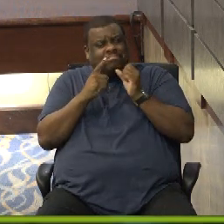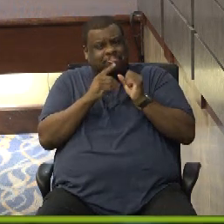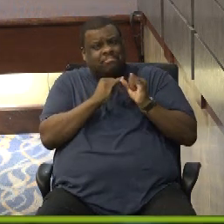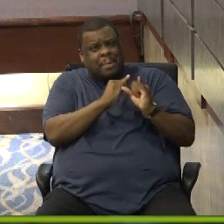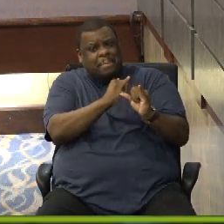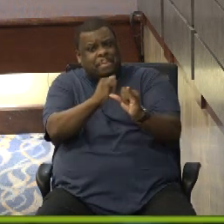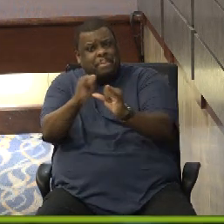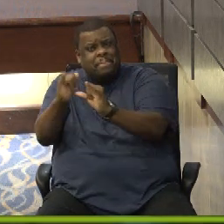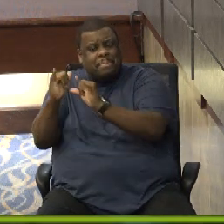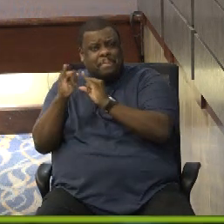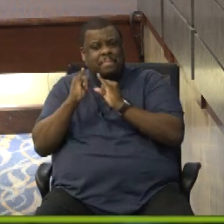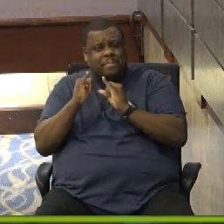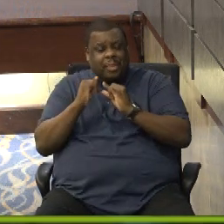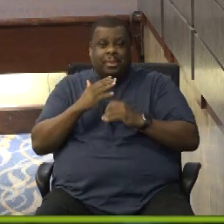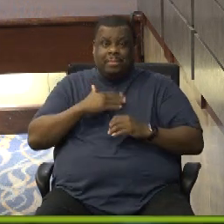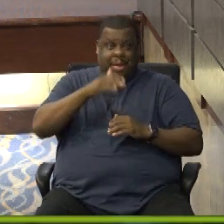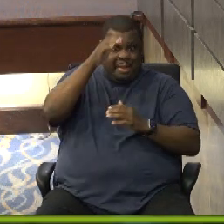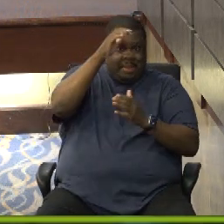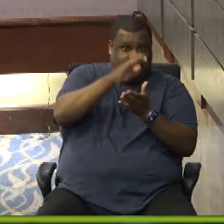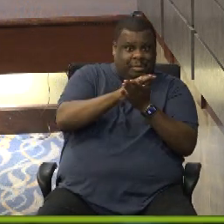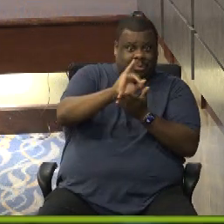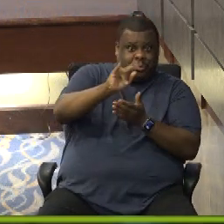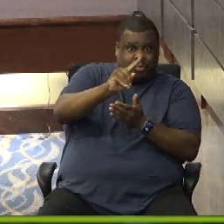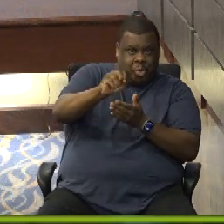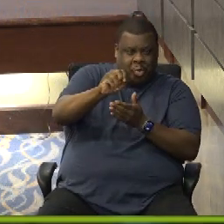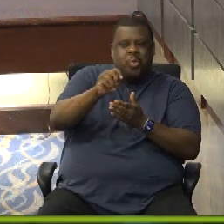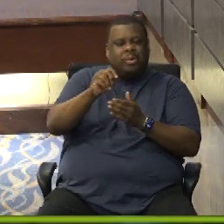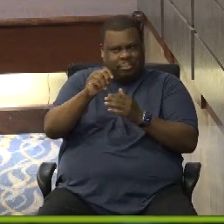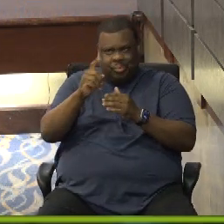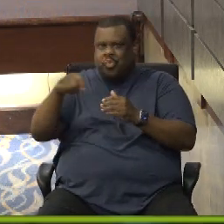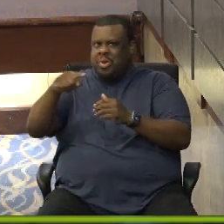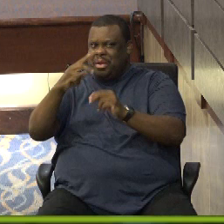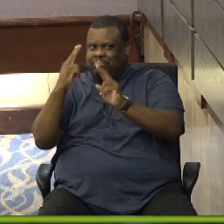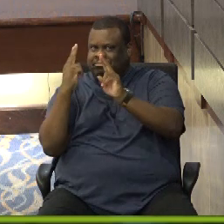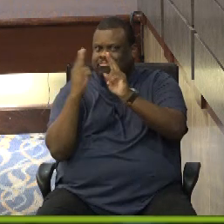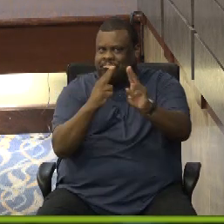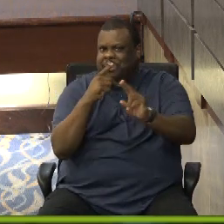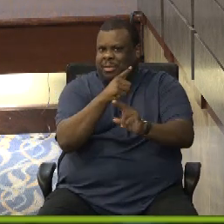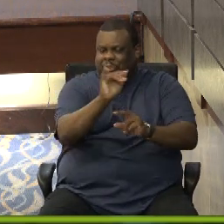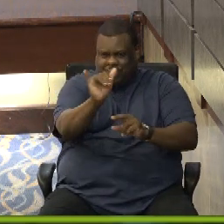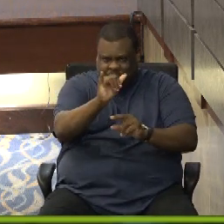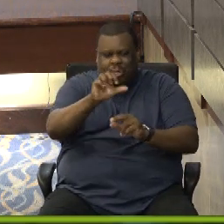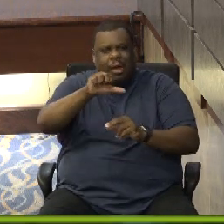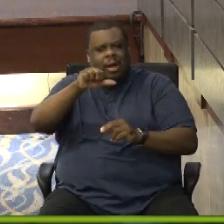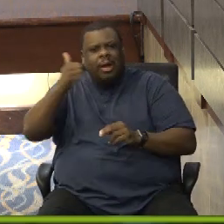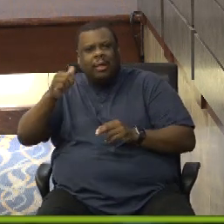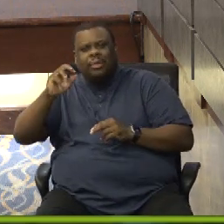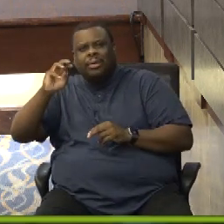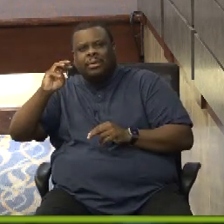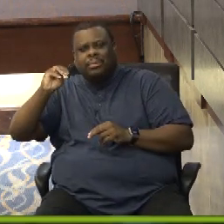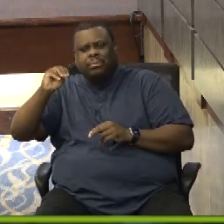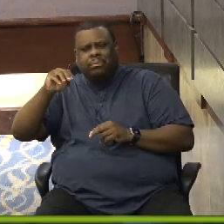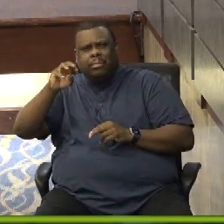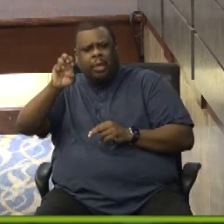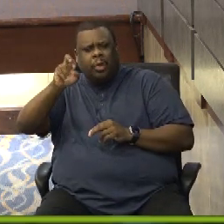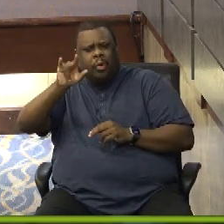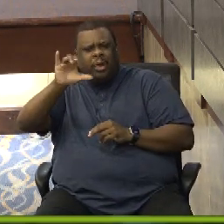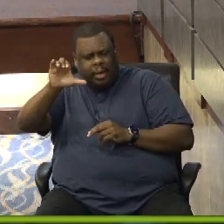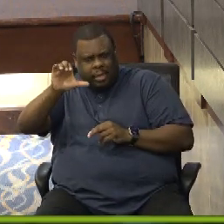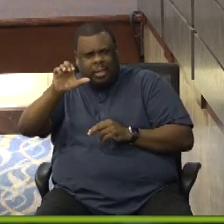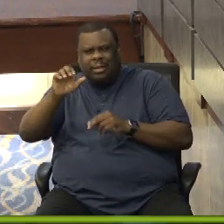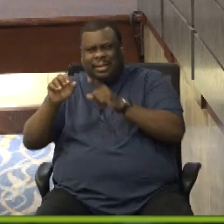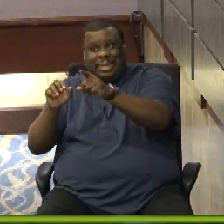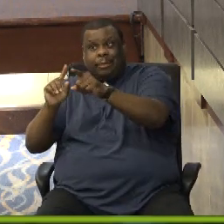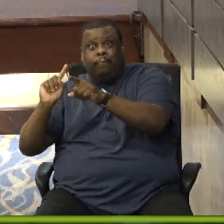course, Joe, my husband, was honored, and my uncle Nieves, who was the first Hispanic police officer.